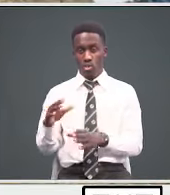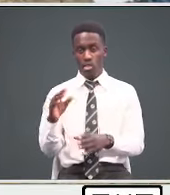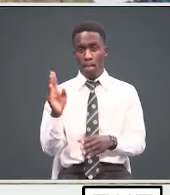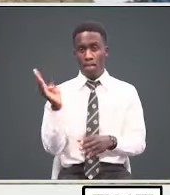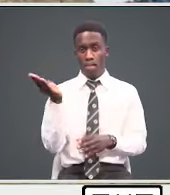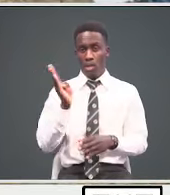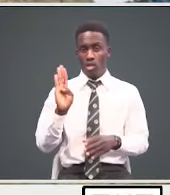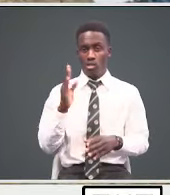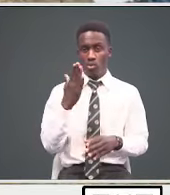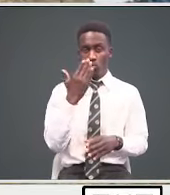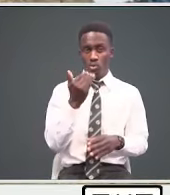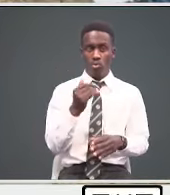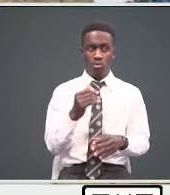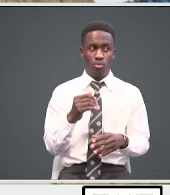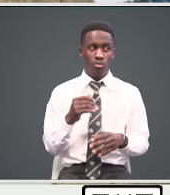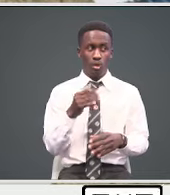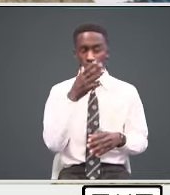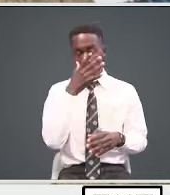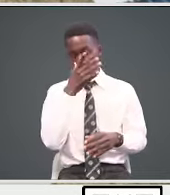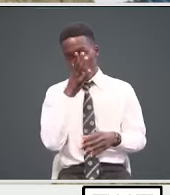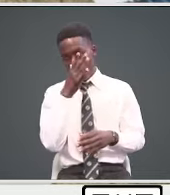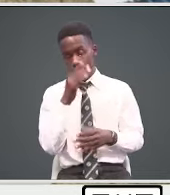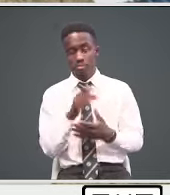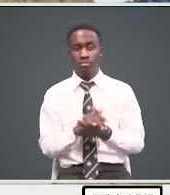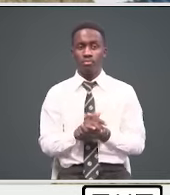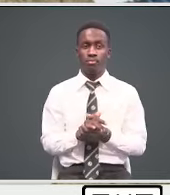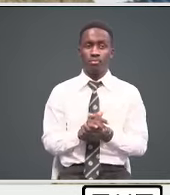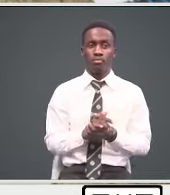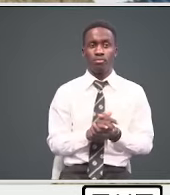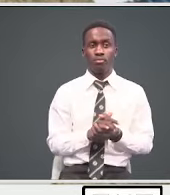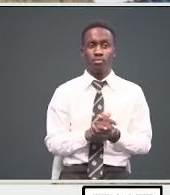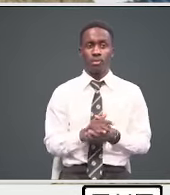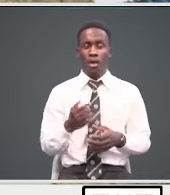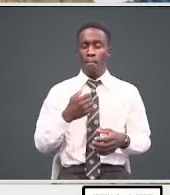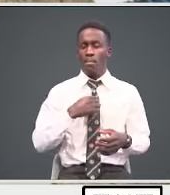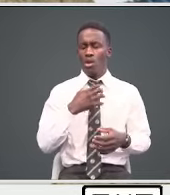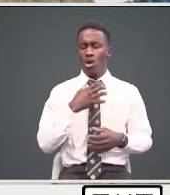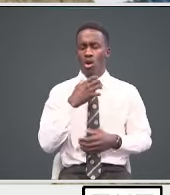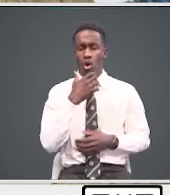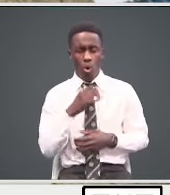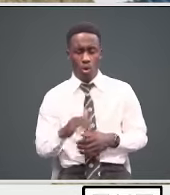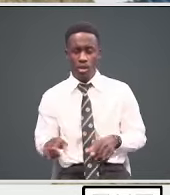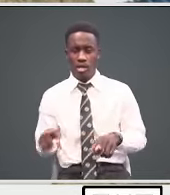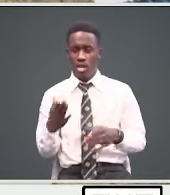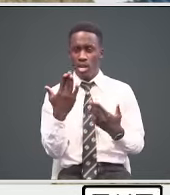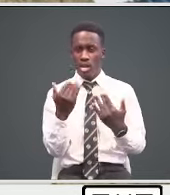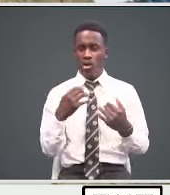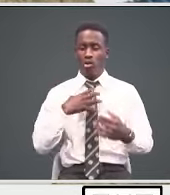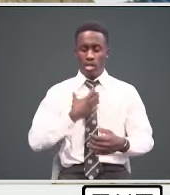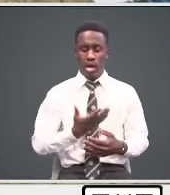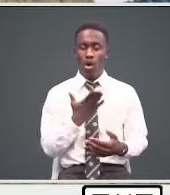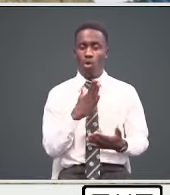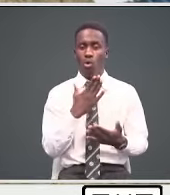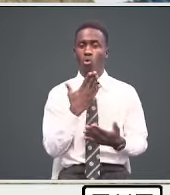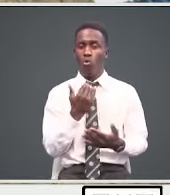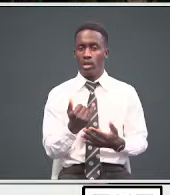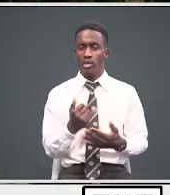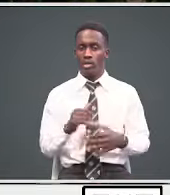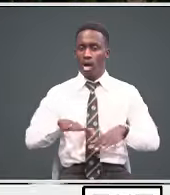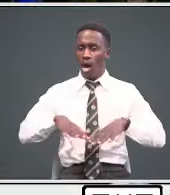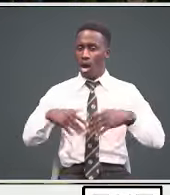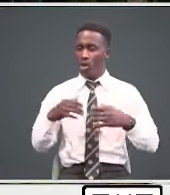dealings. Now I am old and about to retire. As for my money, I don't know how safe it